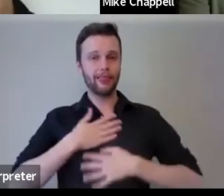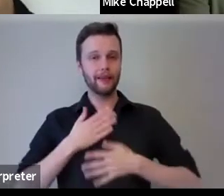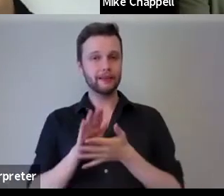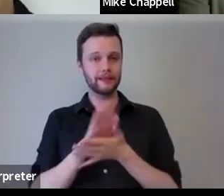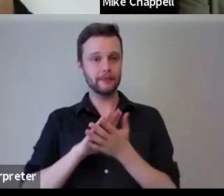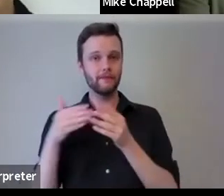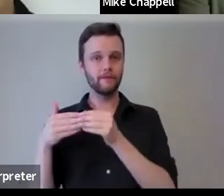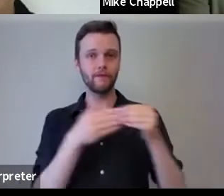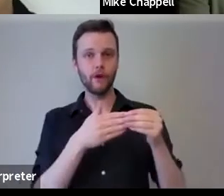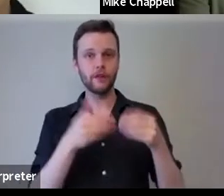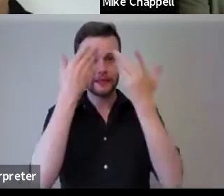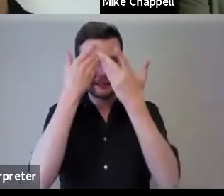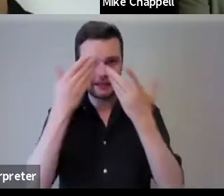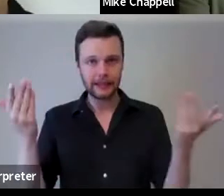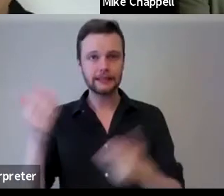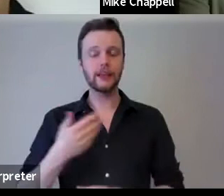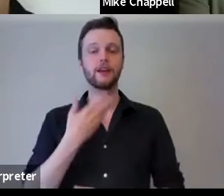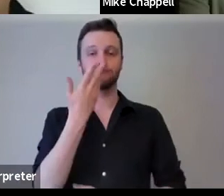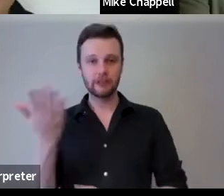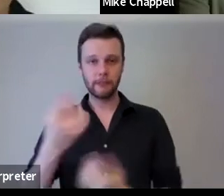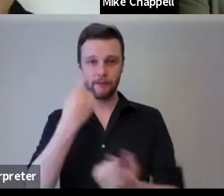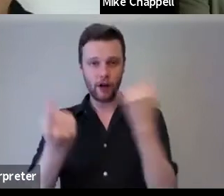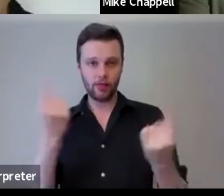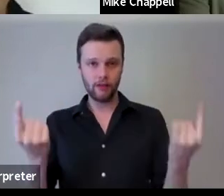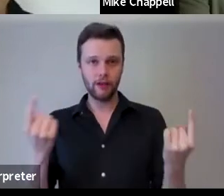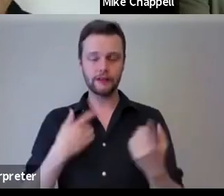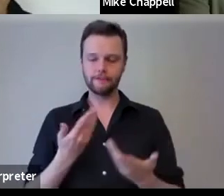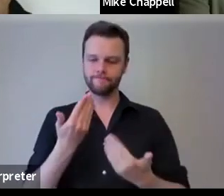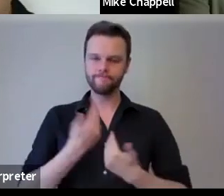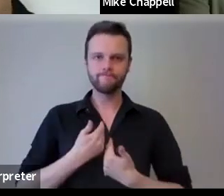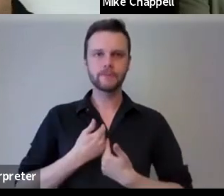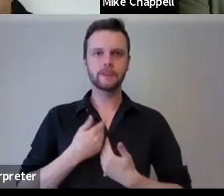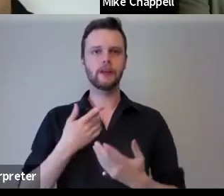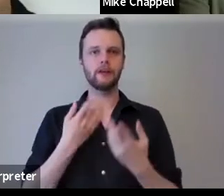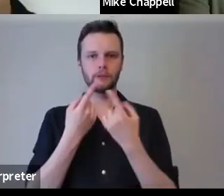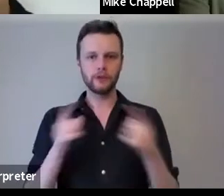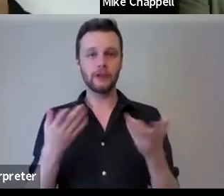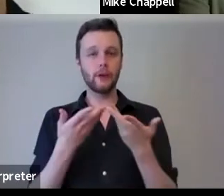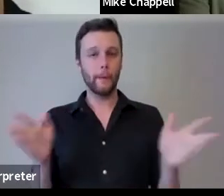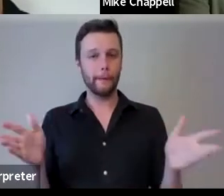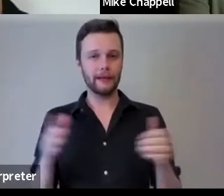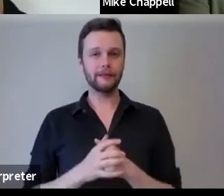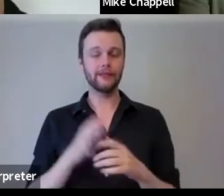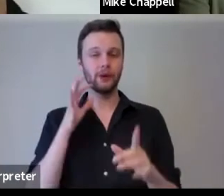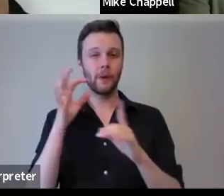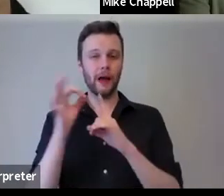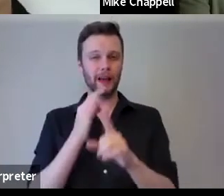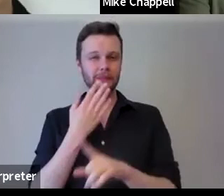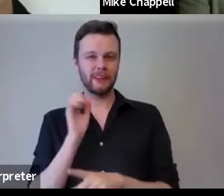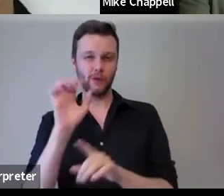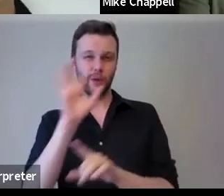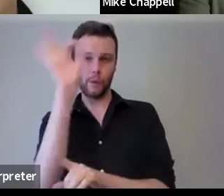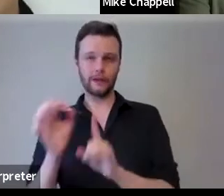by the principles of dignity, respect for others, integrity, objectivity, and openness. And I'd ask you to present questions in